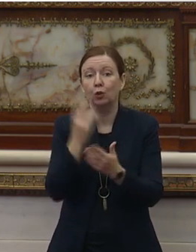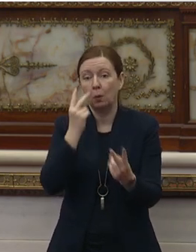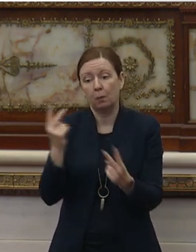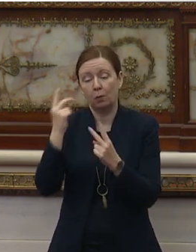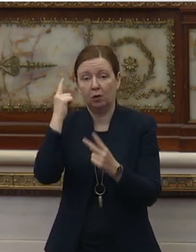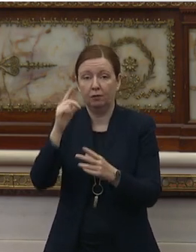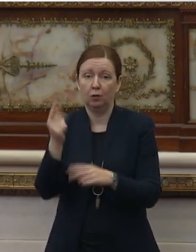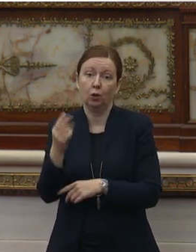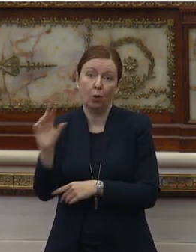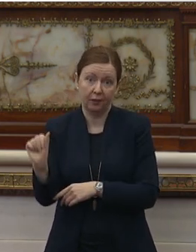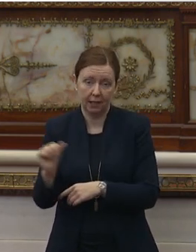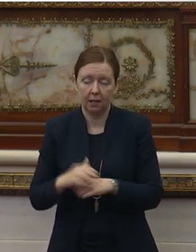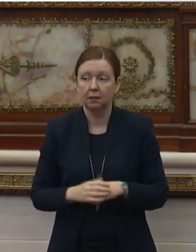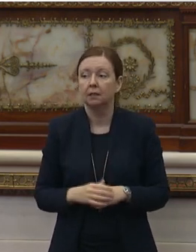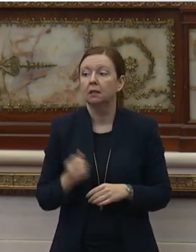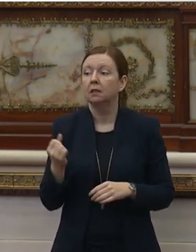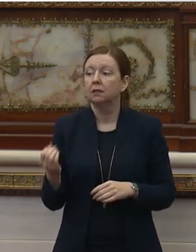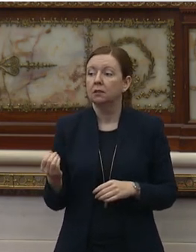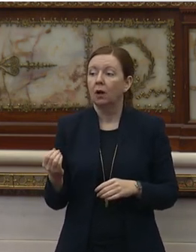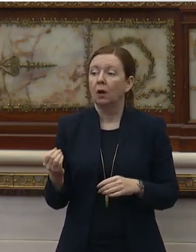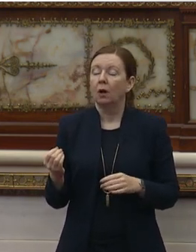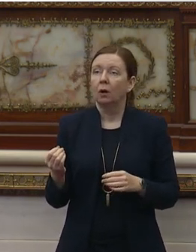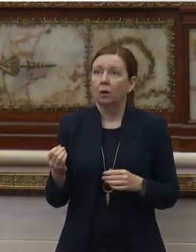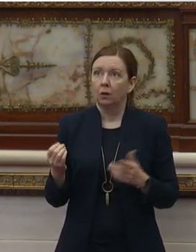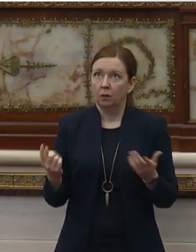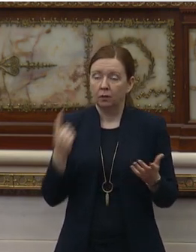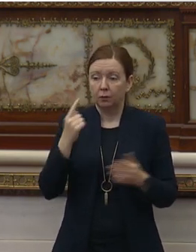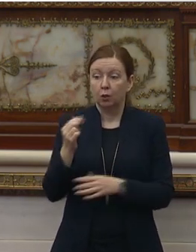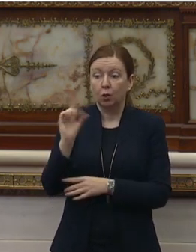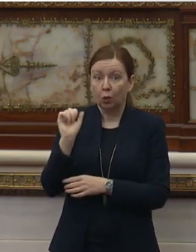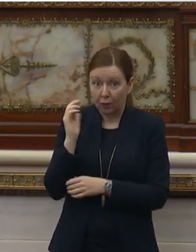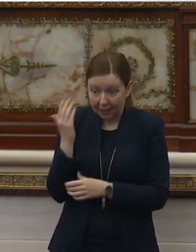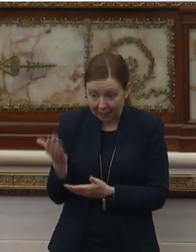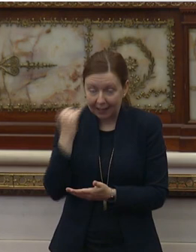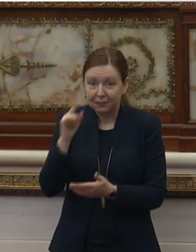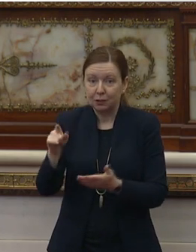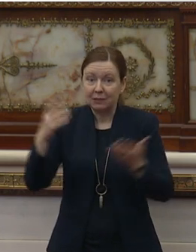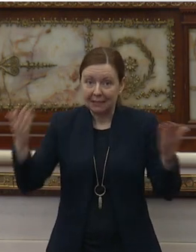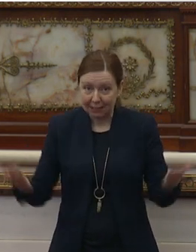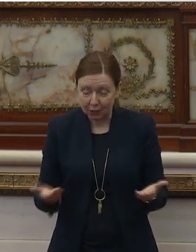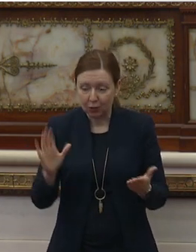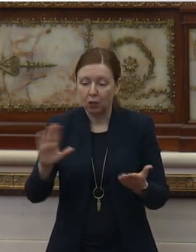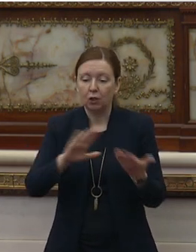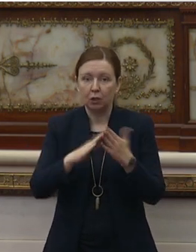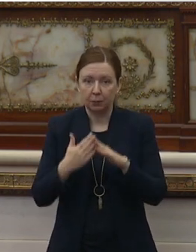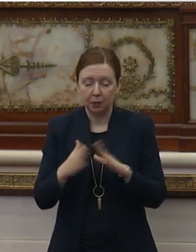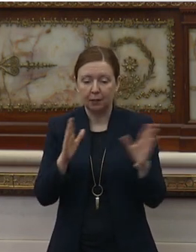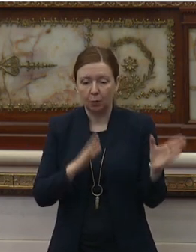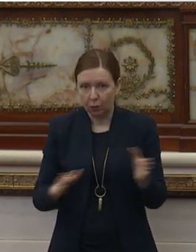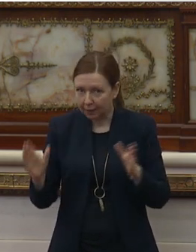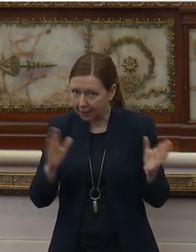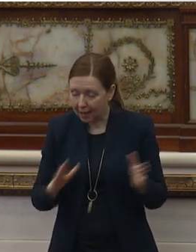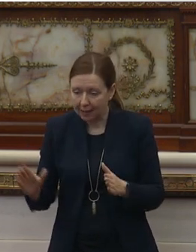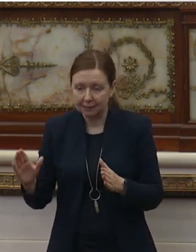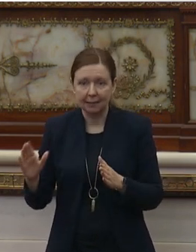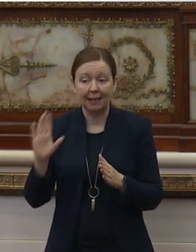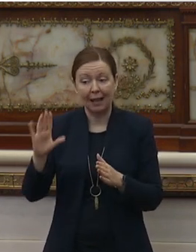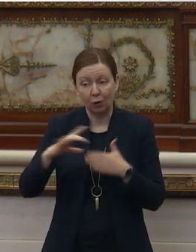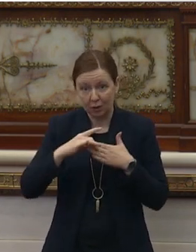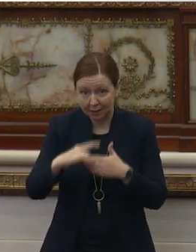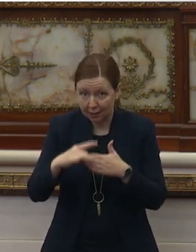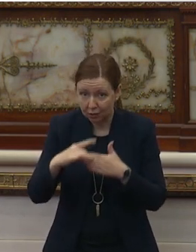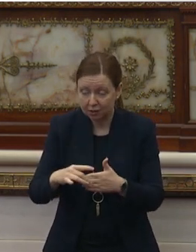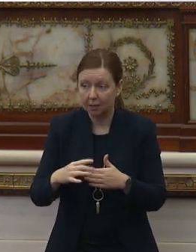for Gloria. So in the spirit of Gloria, if Gloria was here, her community organizing and her